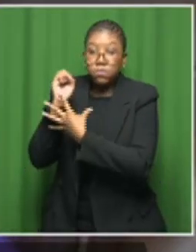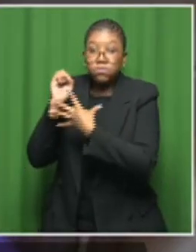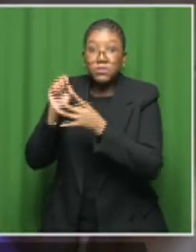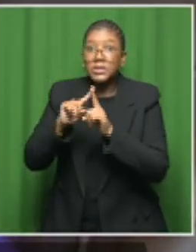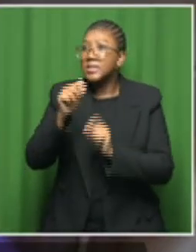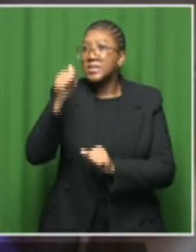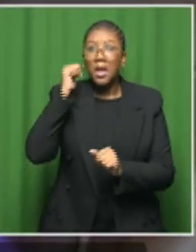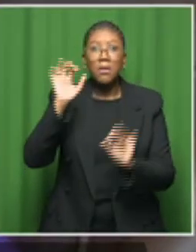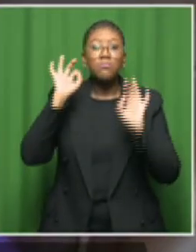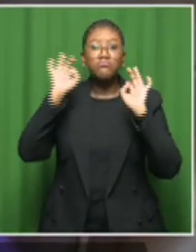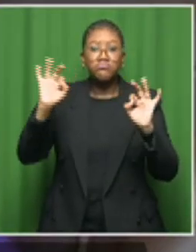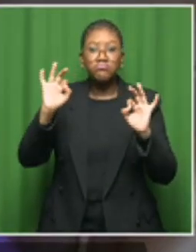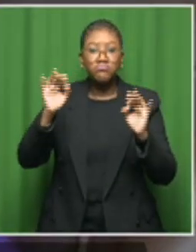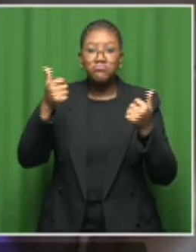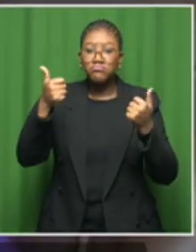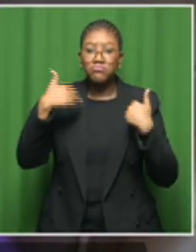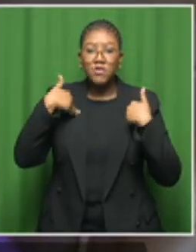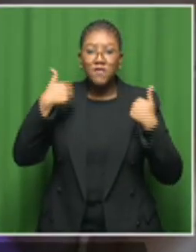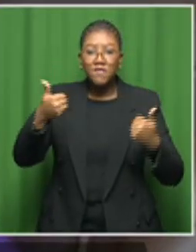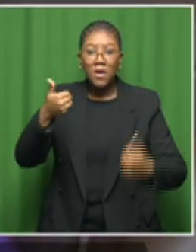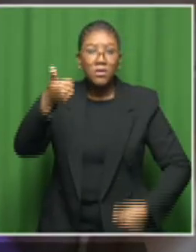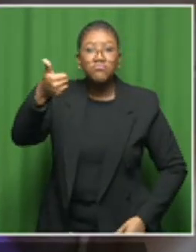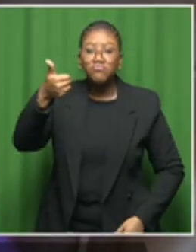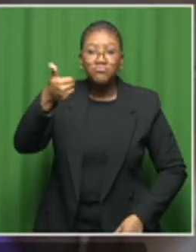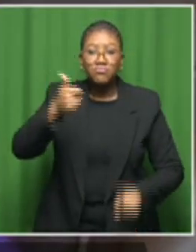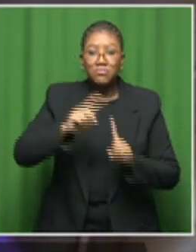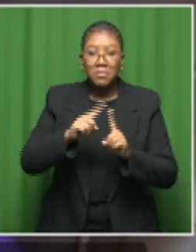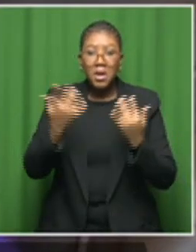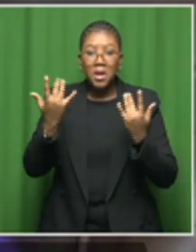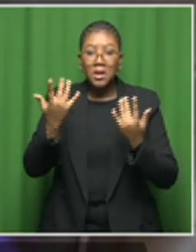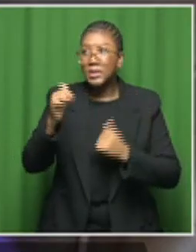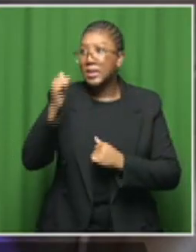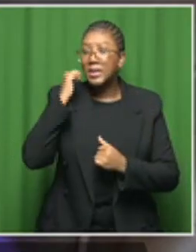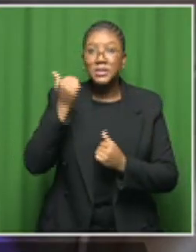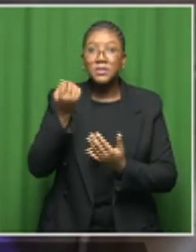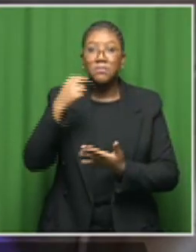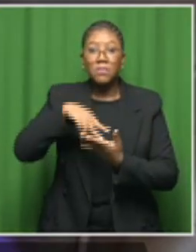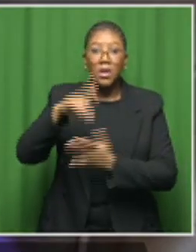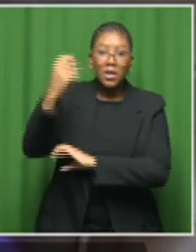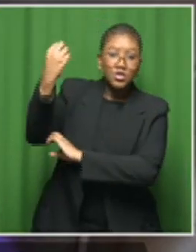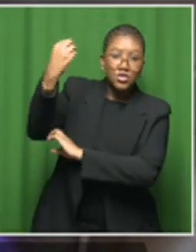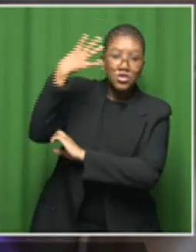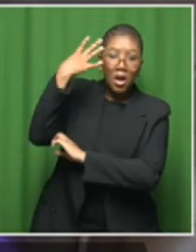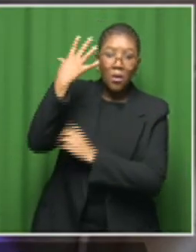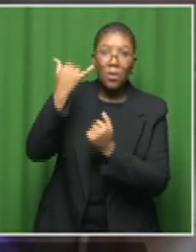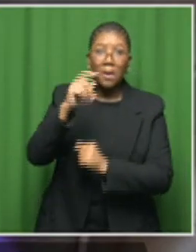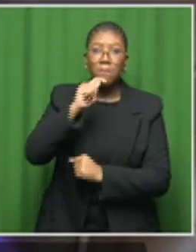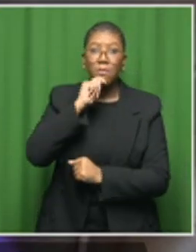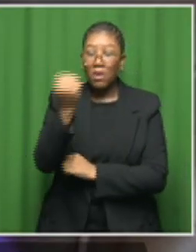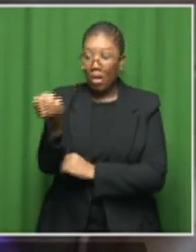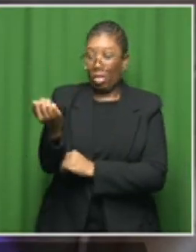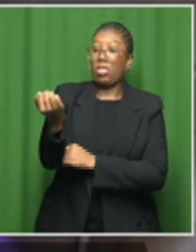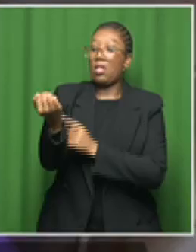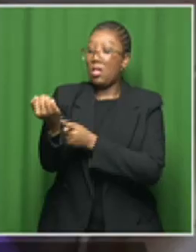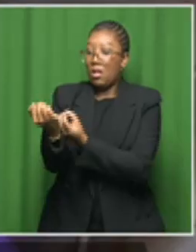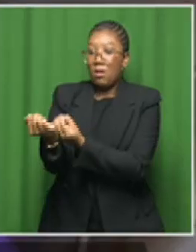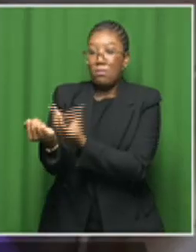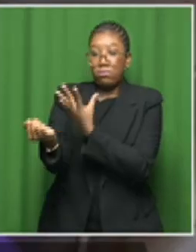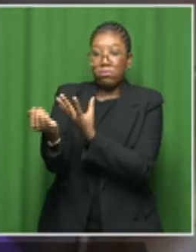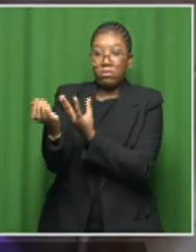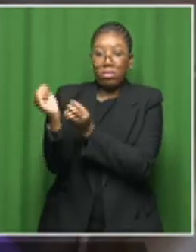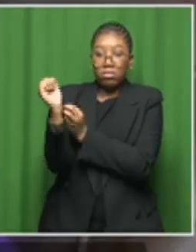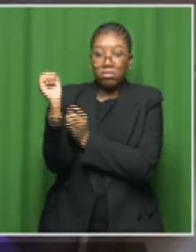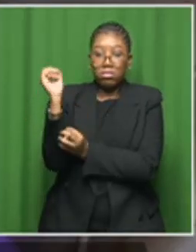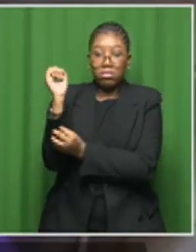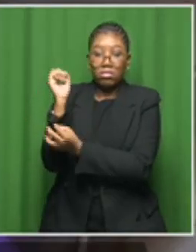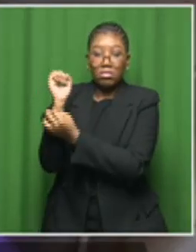yesterday. This morning, as I stepped into the shower, I was presented with, with these blisters. So there's nothing normal